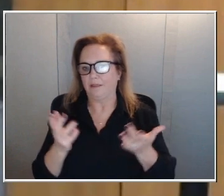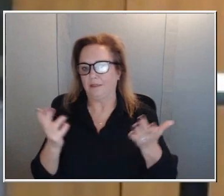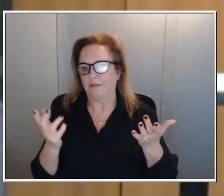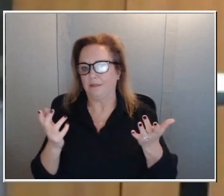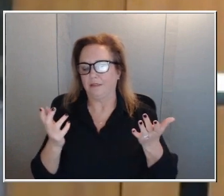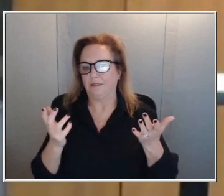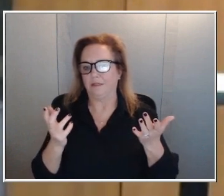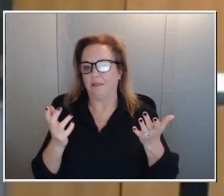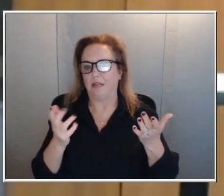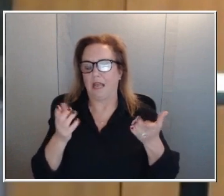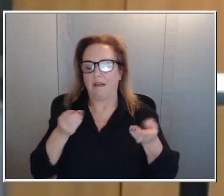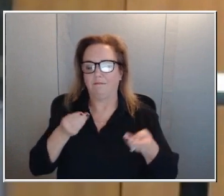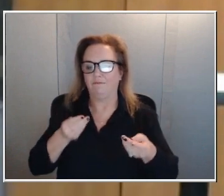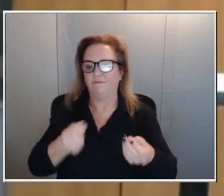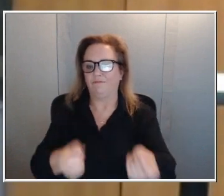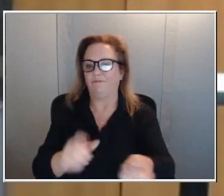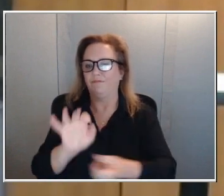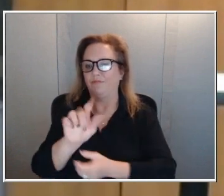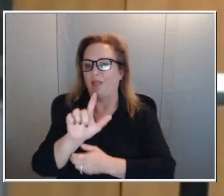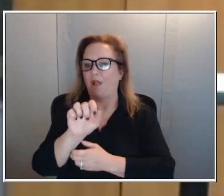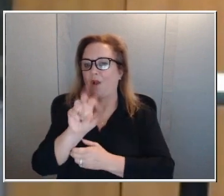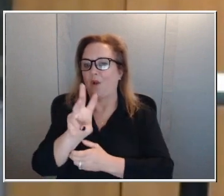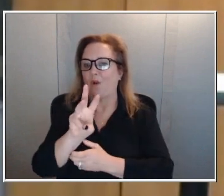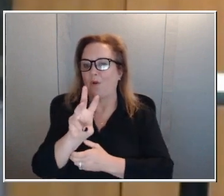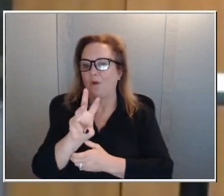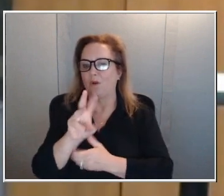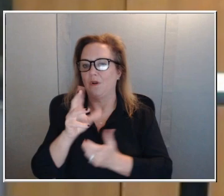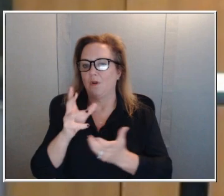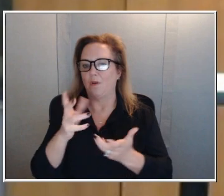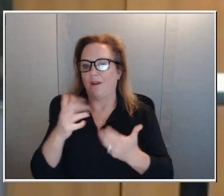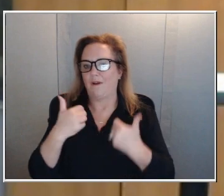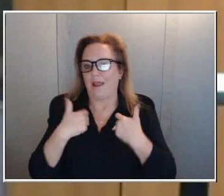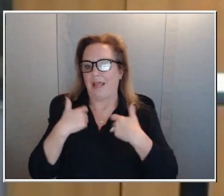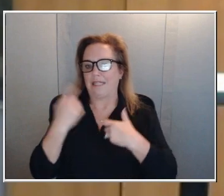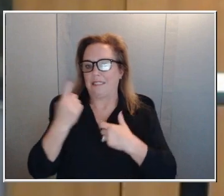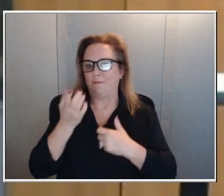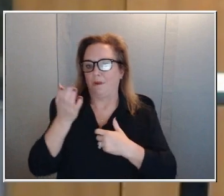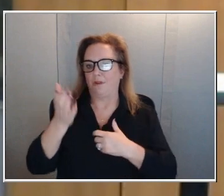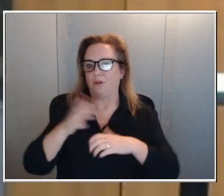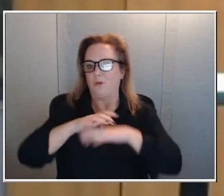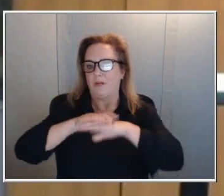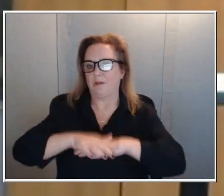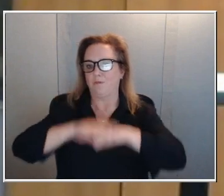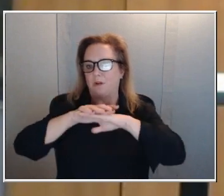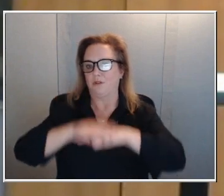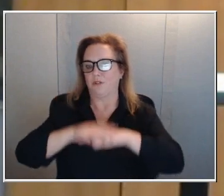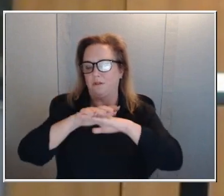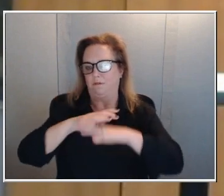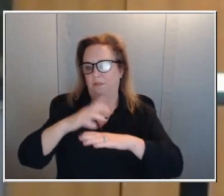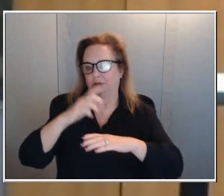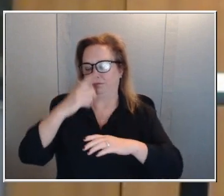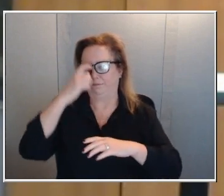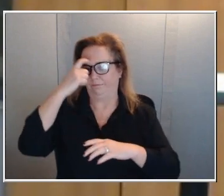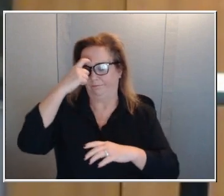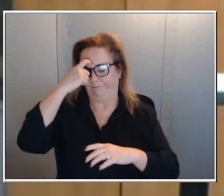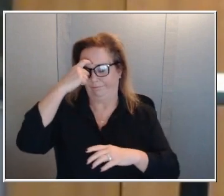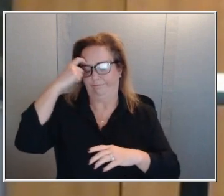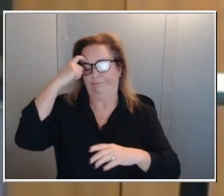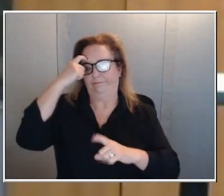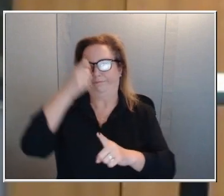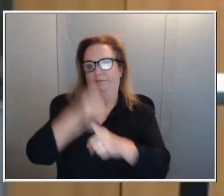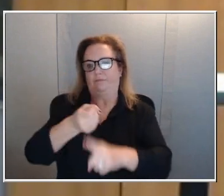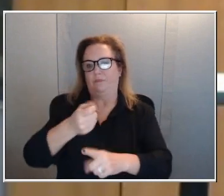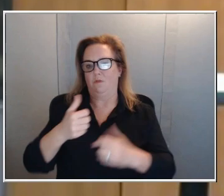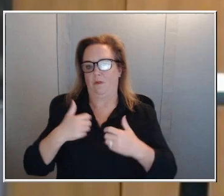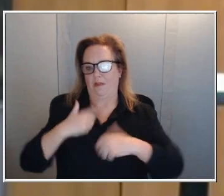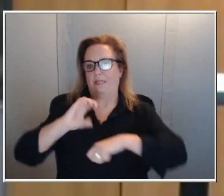had a great flow to it. But just the fact that we already had someone there doing compressions was pretty memorable because that was like, okay, we've got